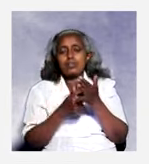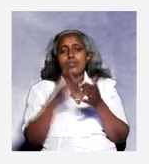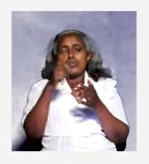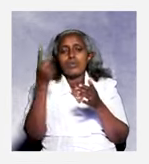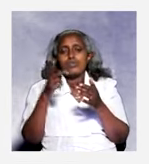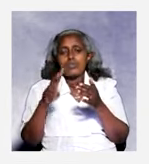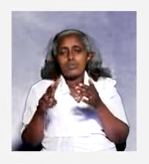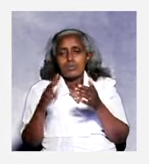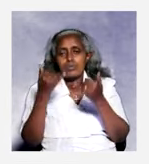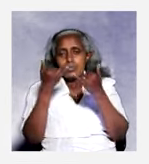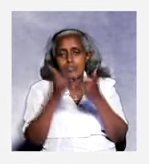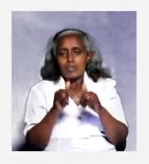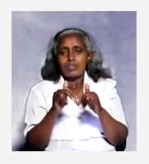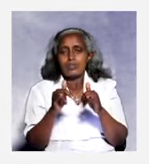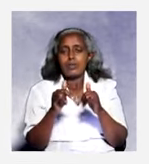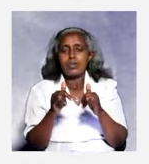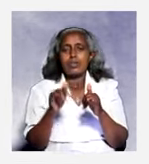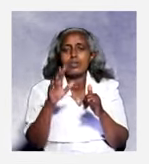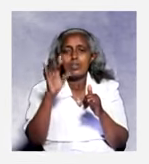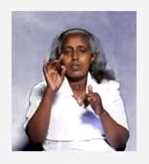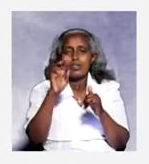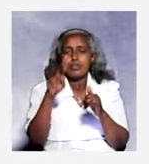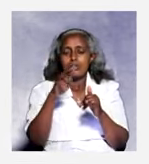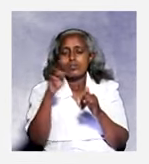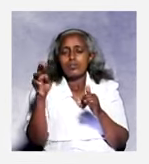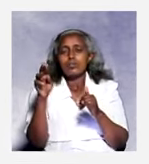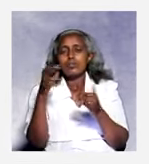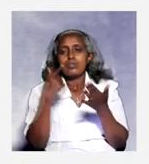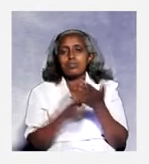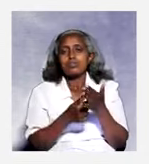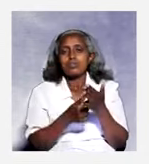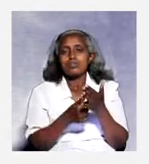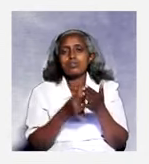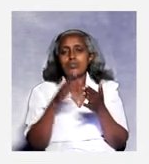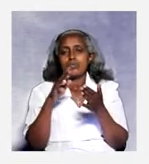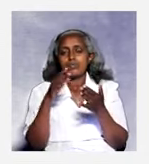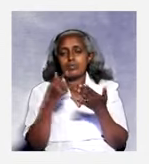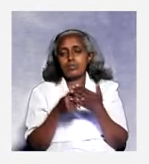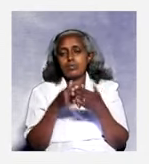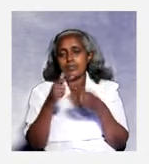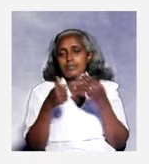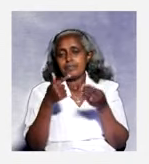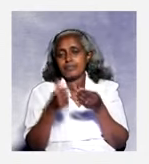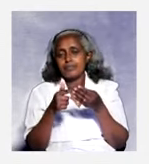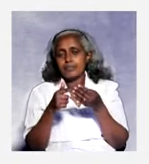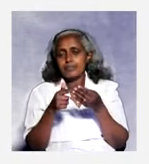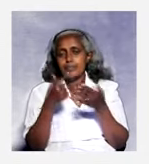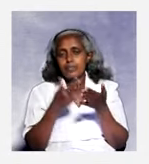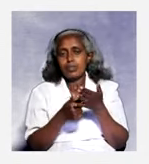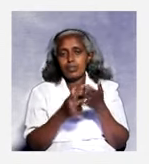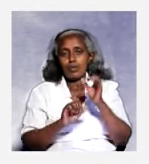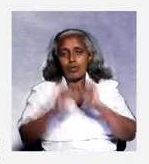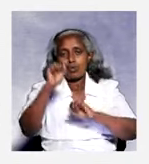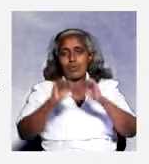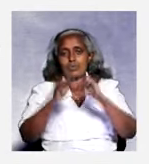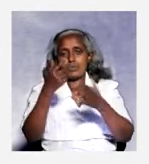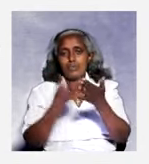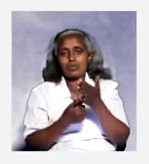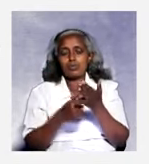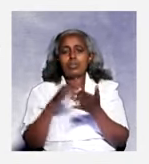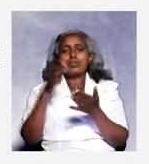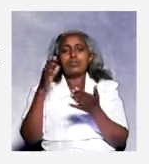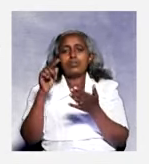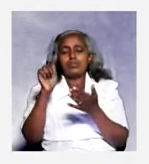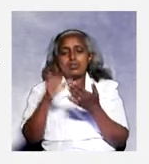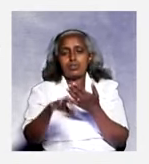over 2, divided by 8 root 43. Therefore, this when you compute this one, you